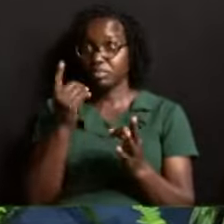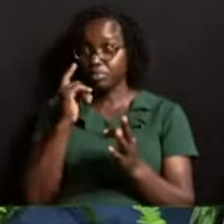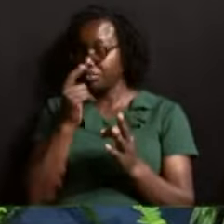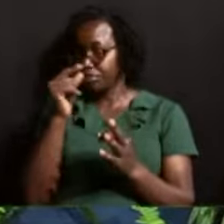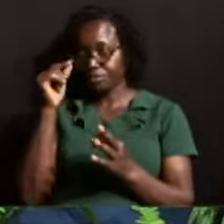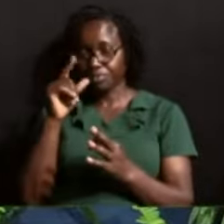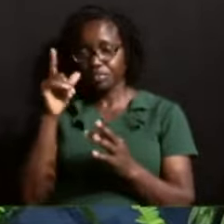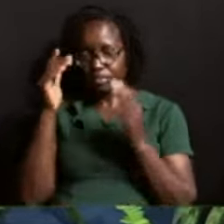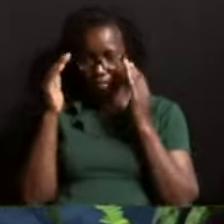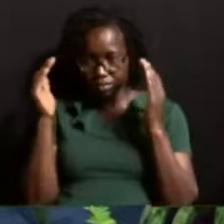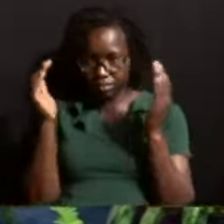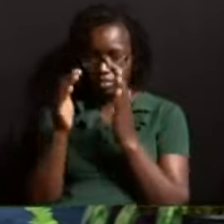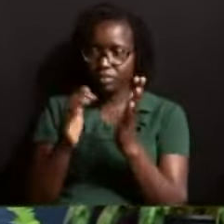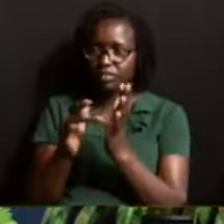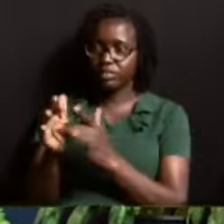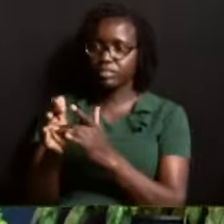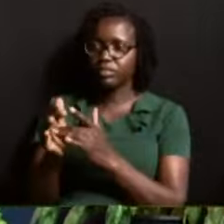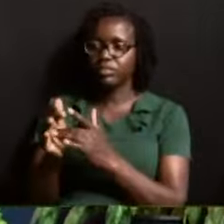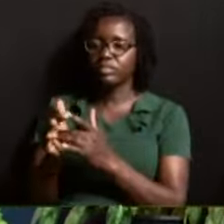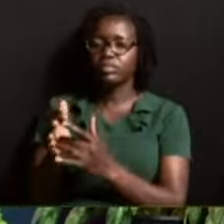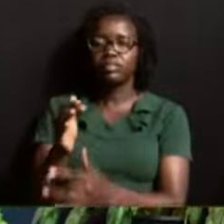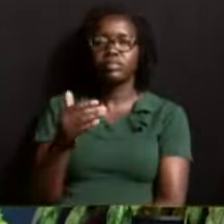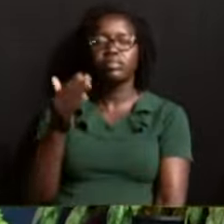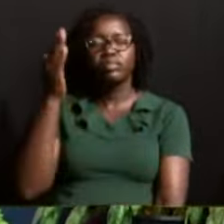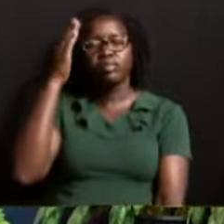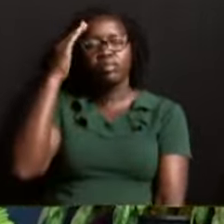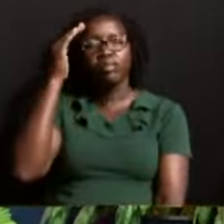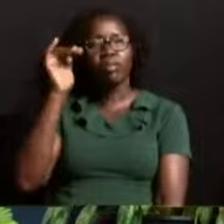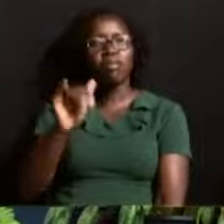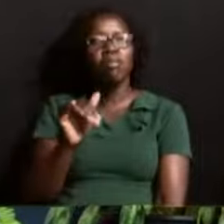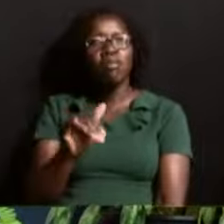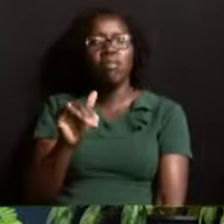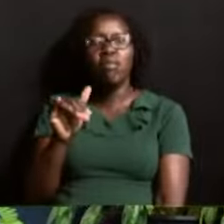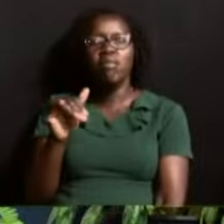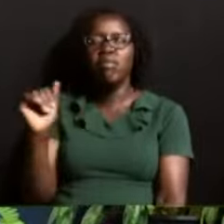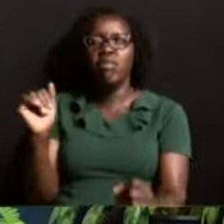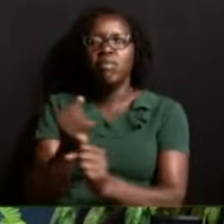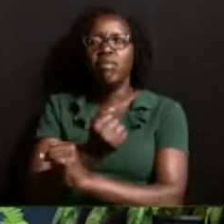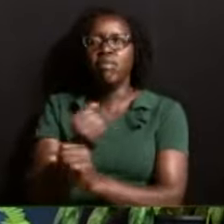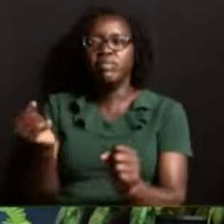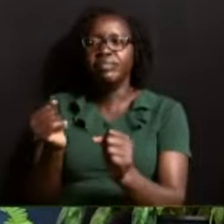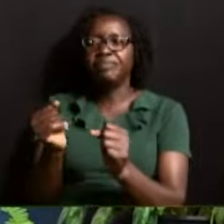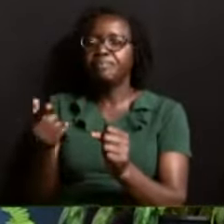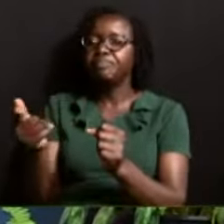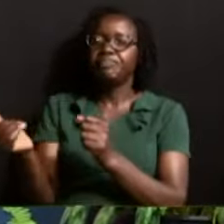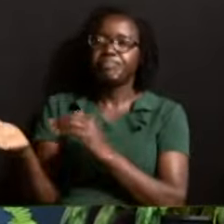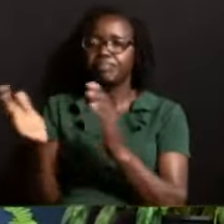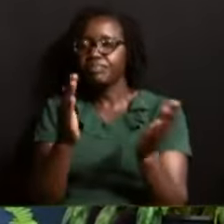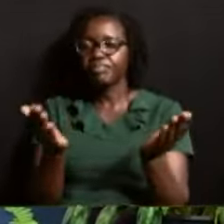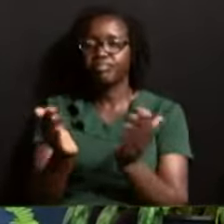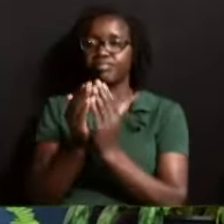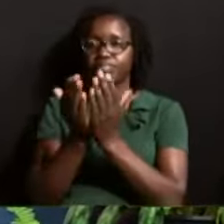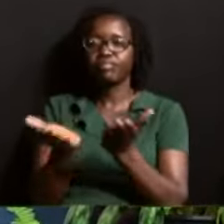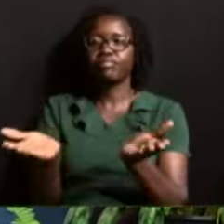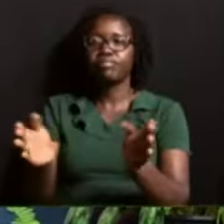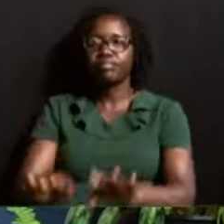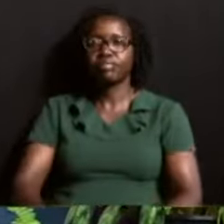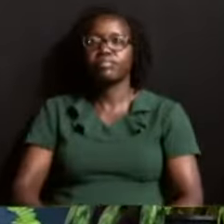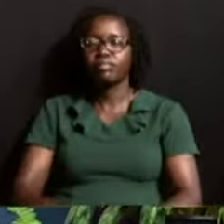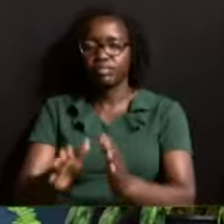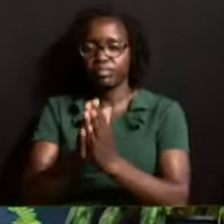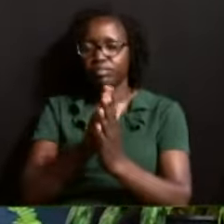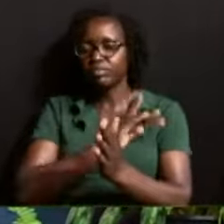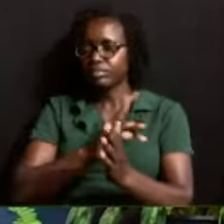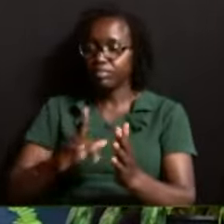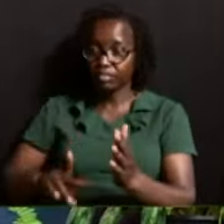focused on Christ and they had known that it was impossible for that particular boat to sink as long as Christ